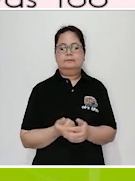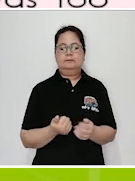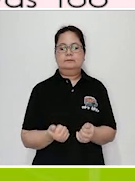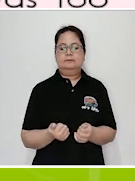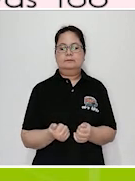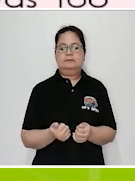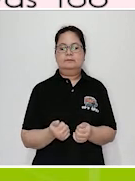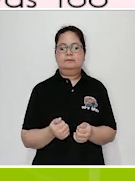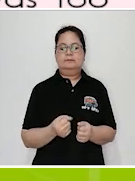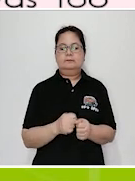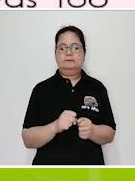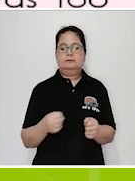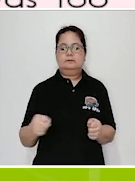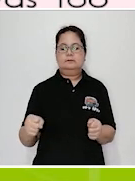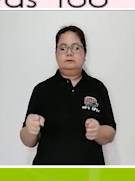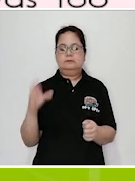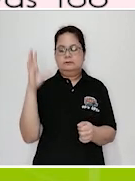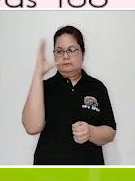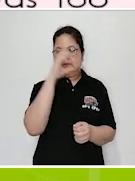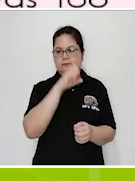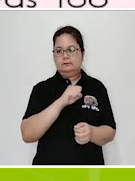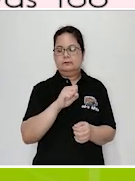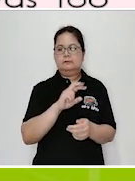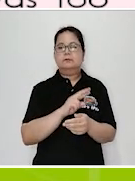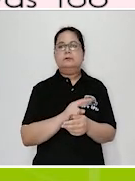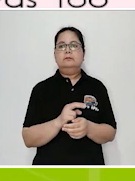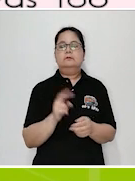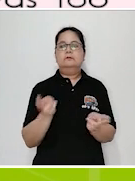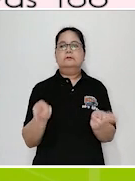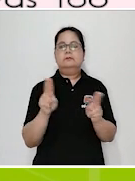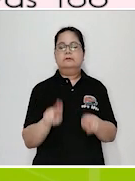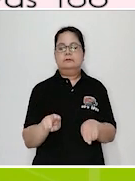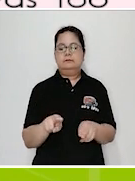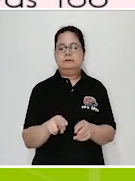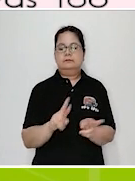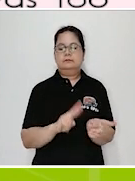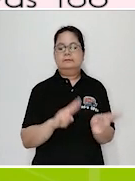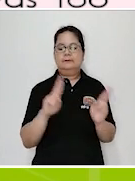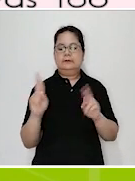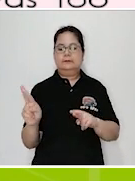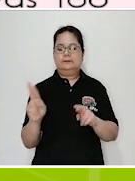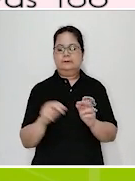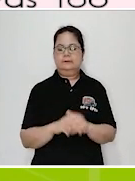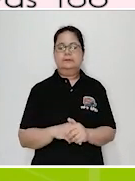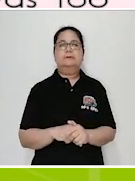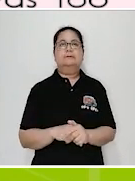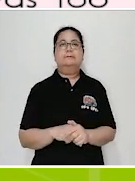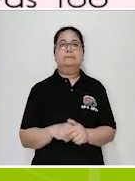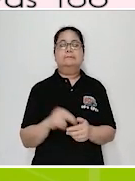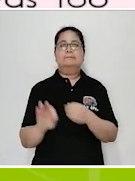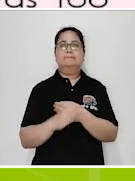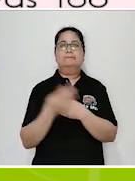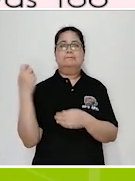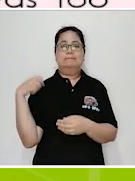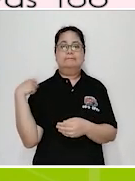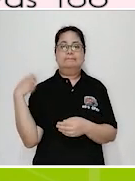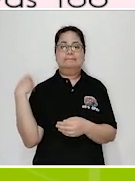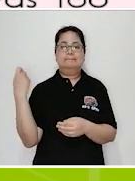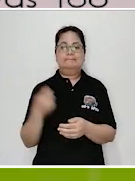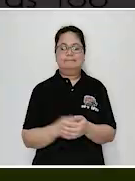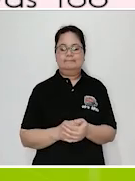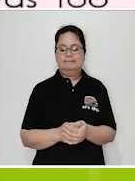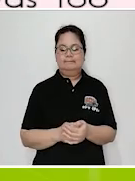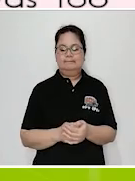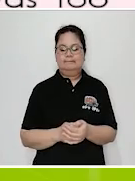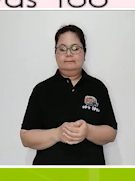Here is another passage to predict the outcome. Are you ready, Fernandino teens?